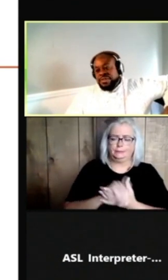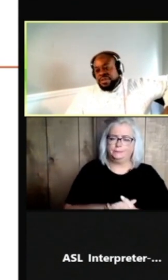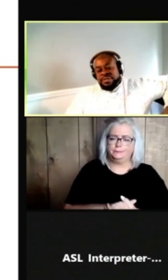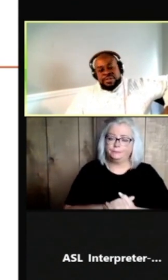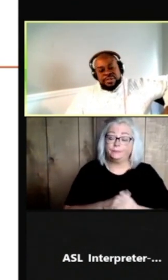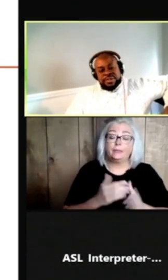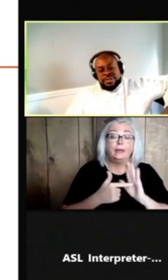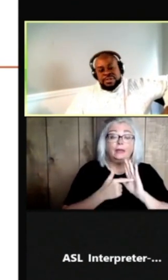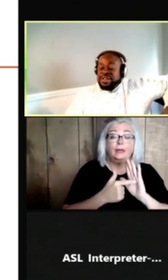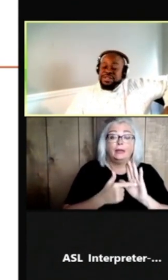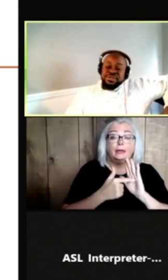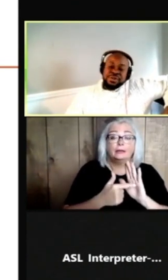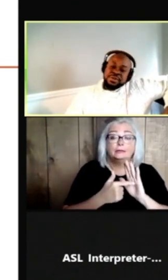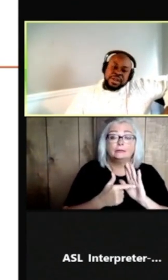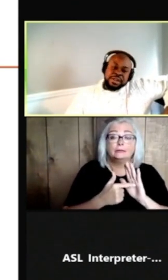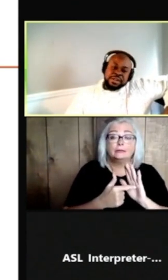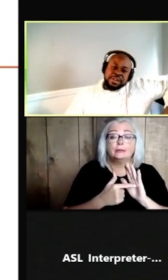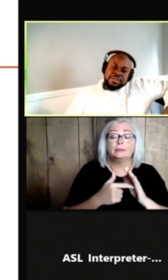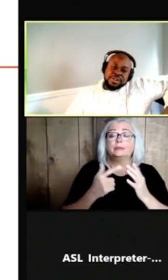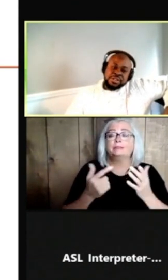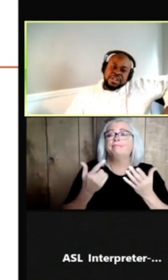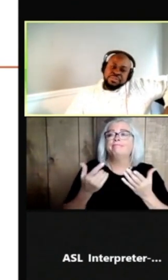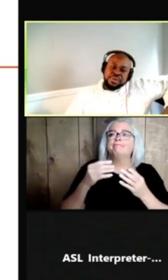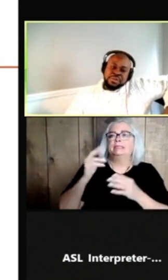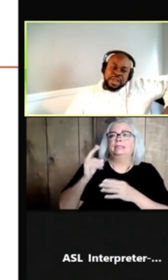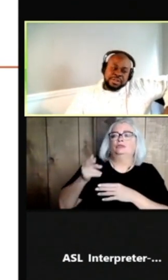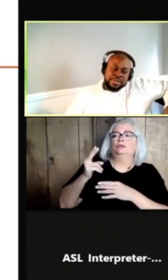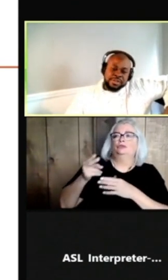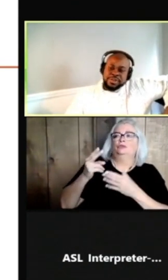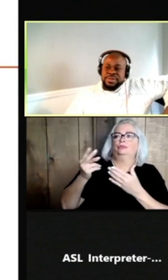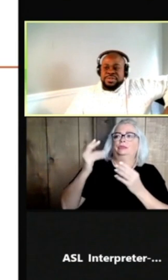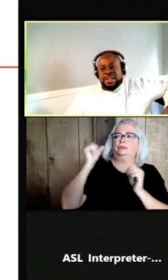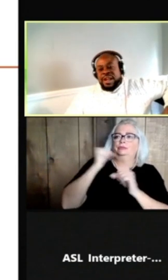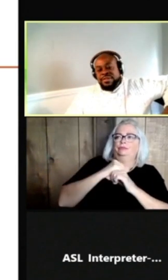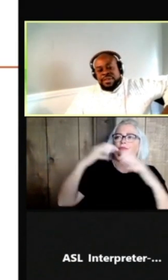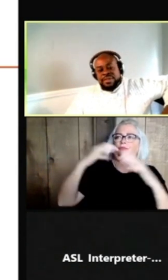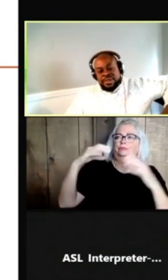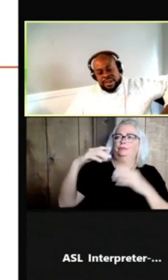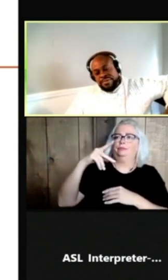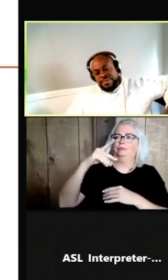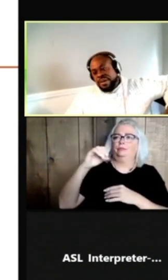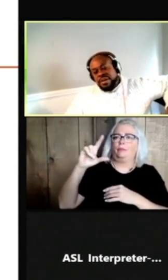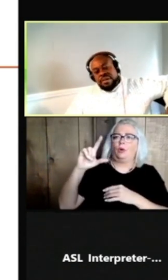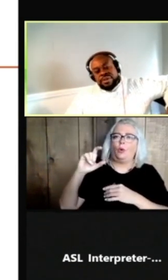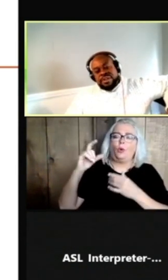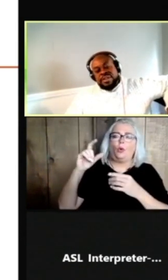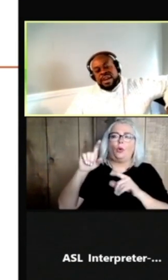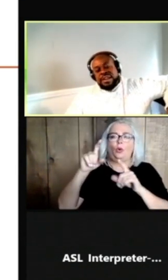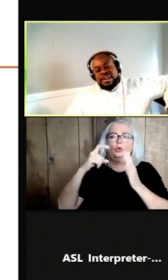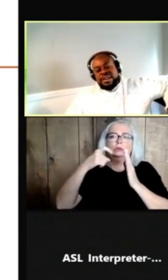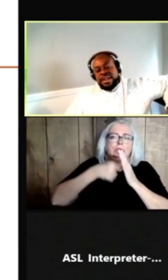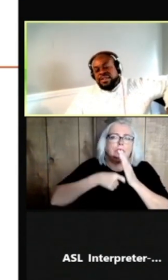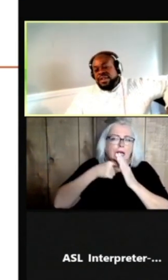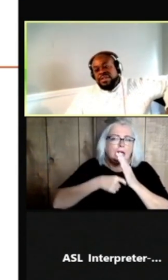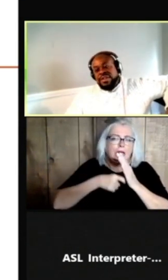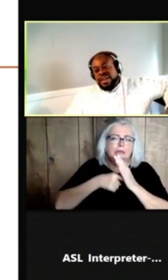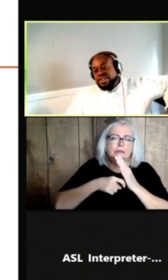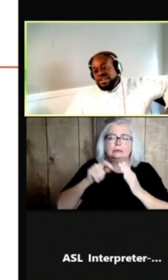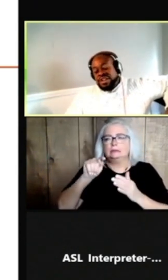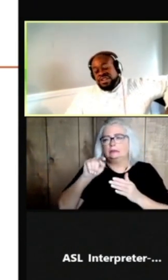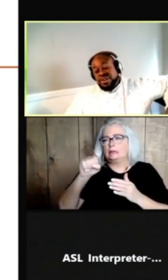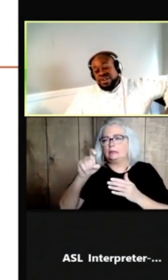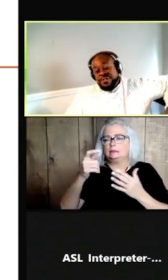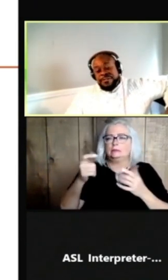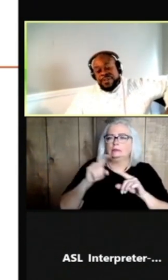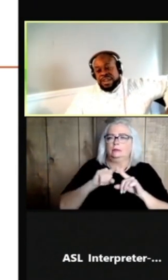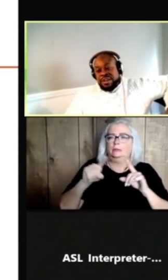examples of how this looks. And so in the historical context, you can think of poll taxes. You don't see lots of these today, but it's the idea that citizens